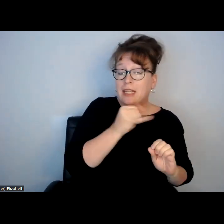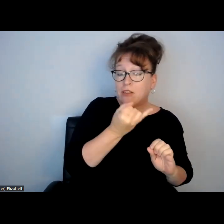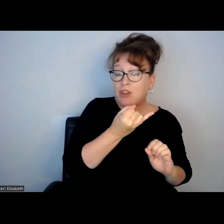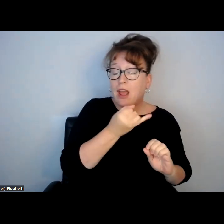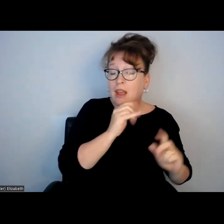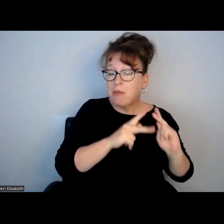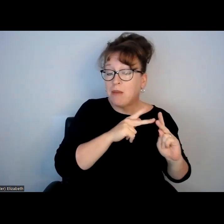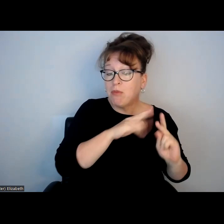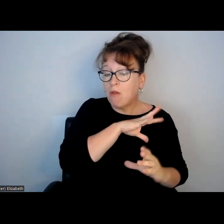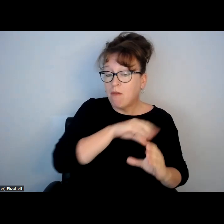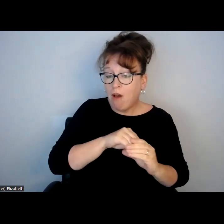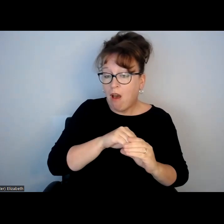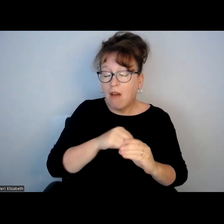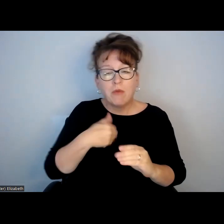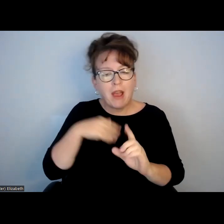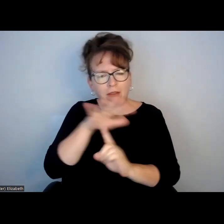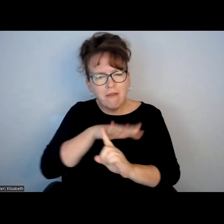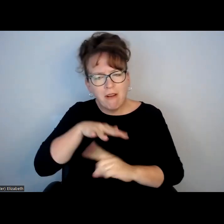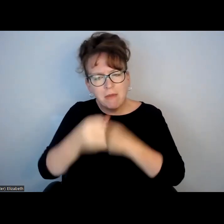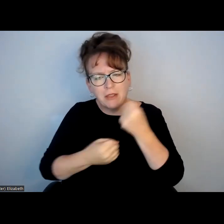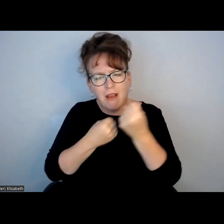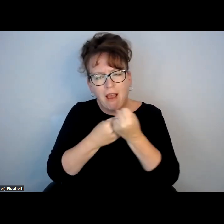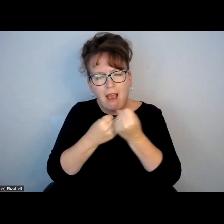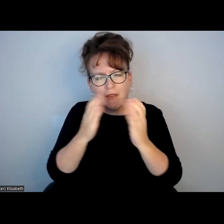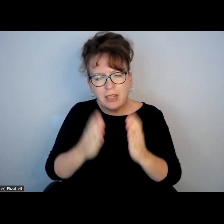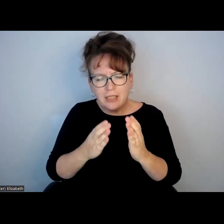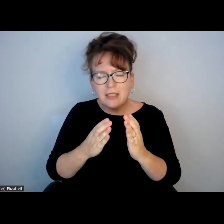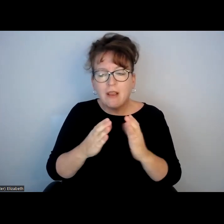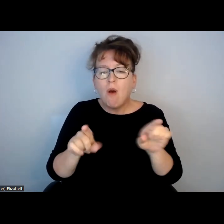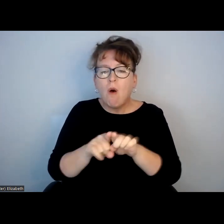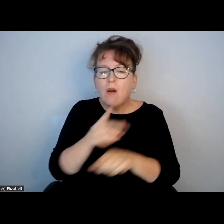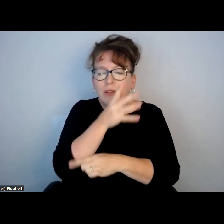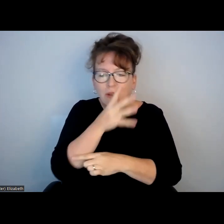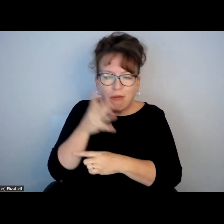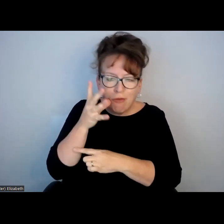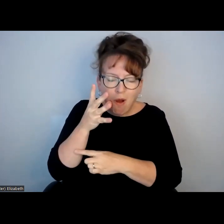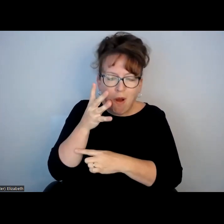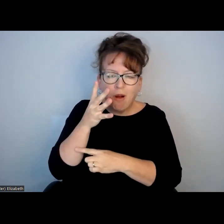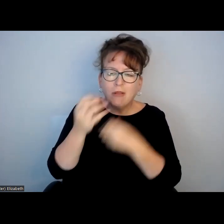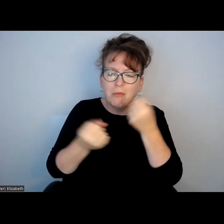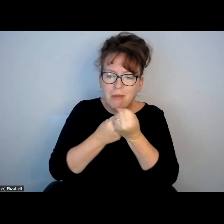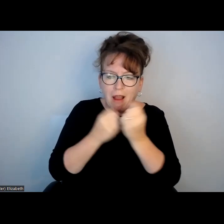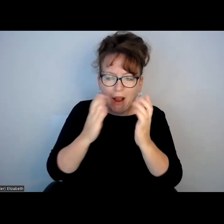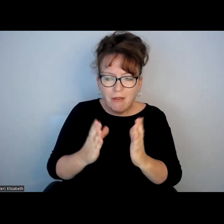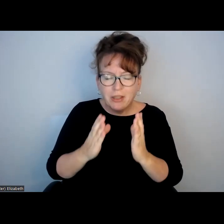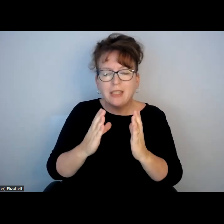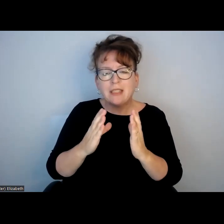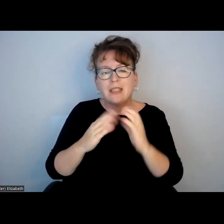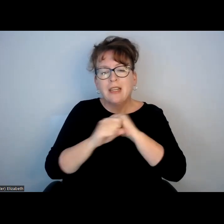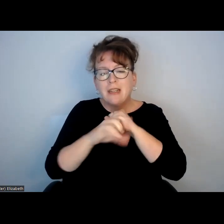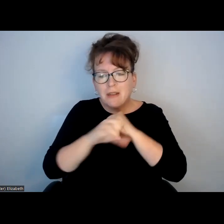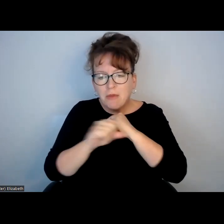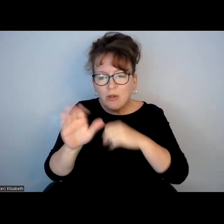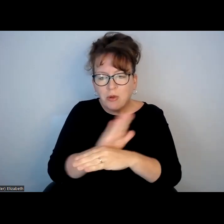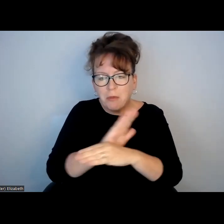have environmental advocate organizations that are agricultural interests, housing and economic and commercial developers. We